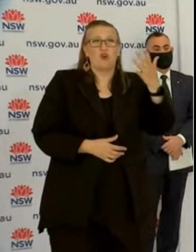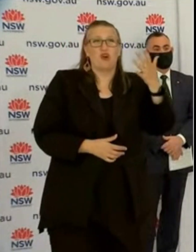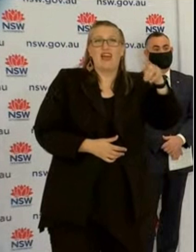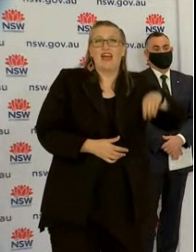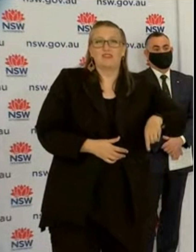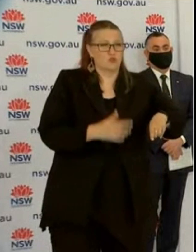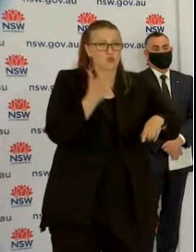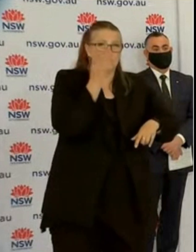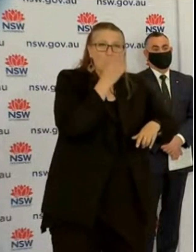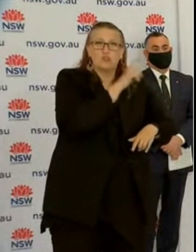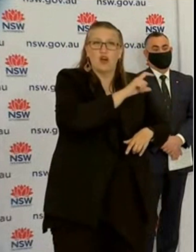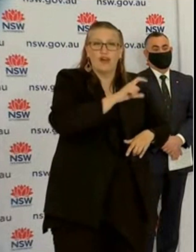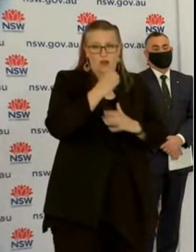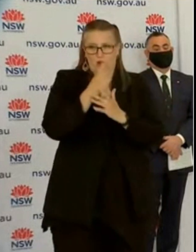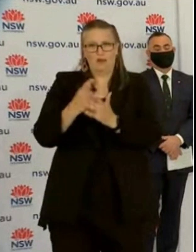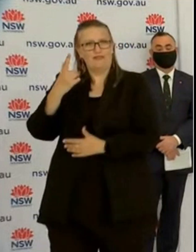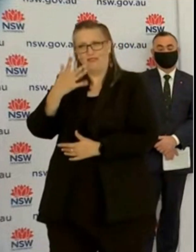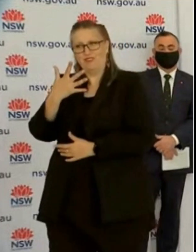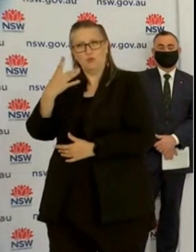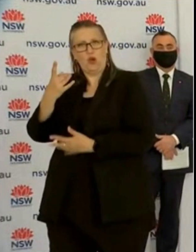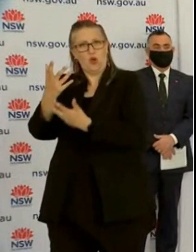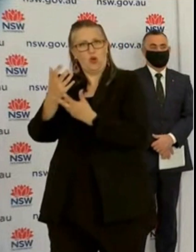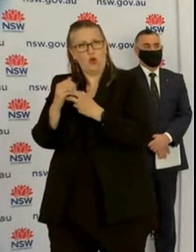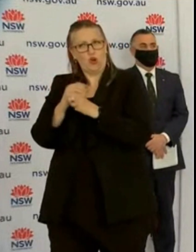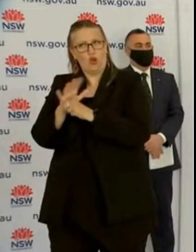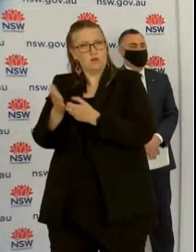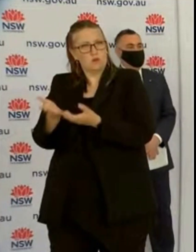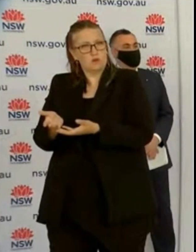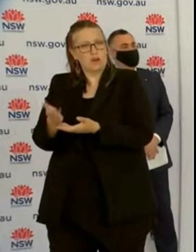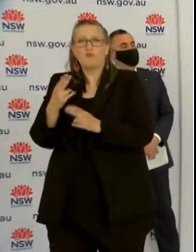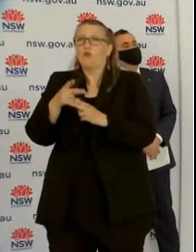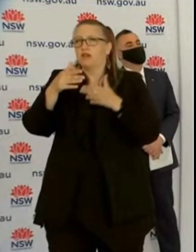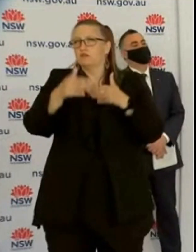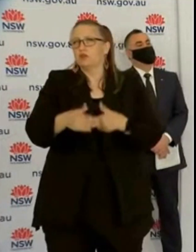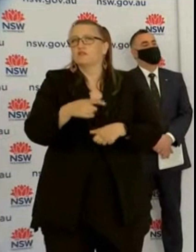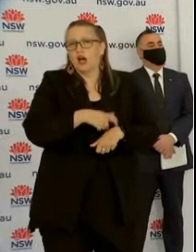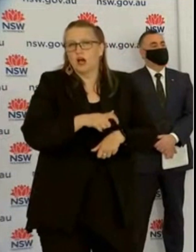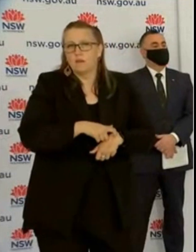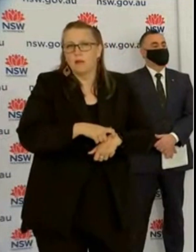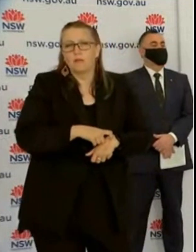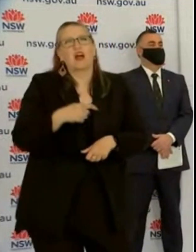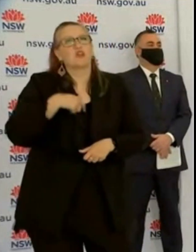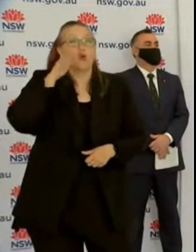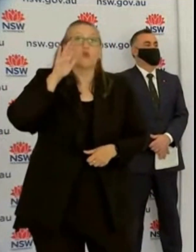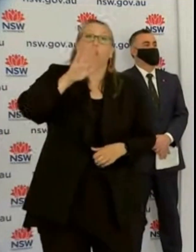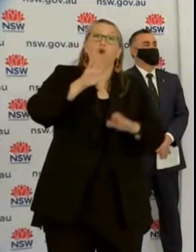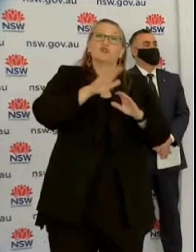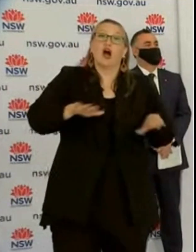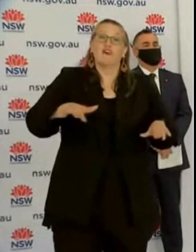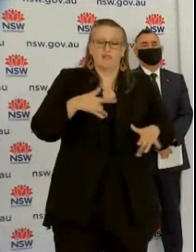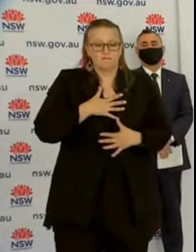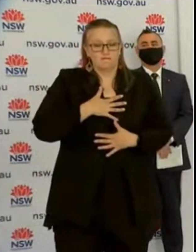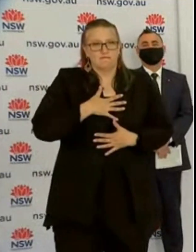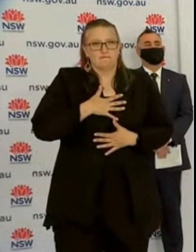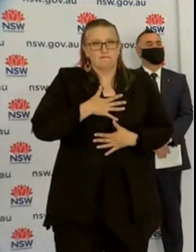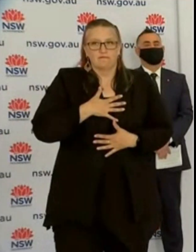large number, but we know that when it's your school and your child, what that could mean, and that's why we're doing everything we can to prepare the safest return to school as quickly